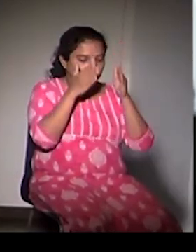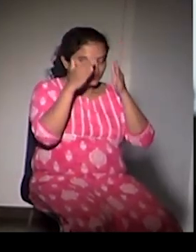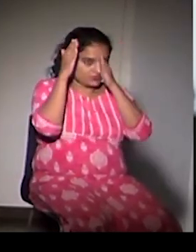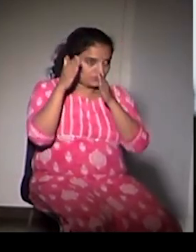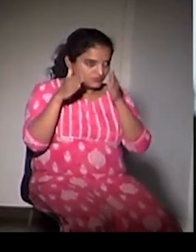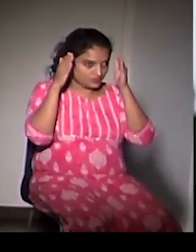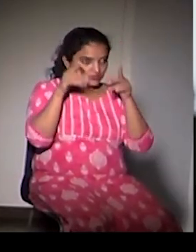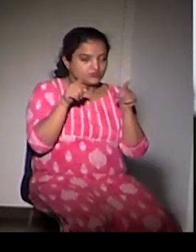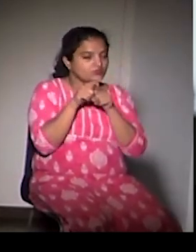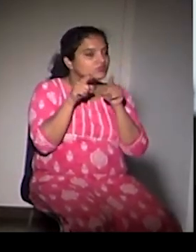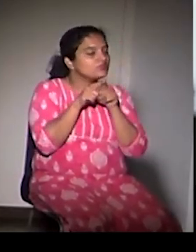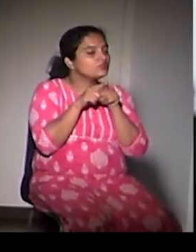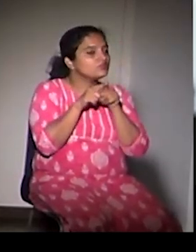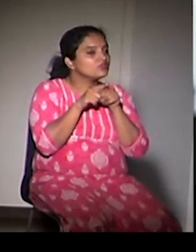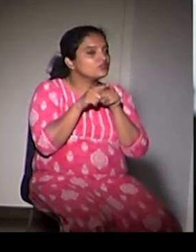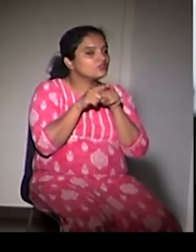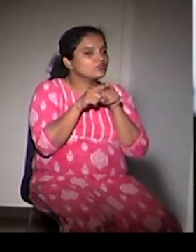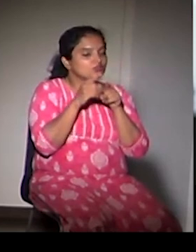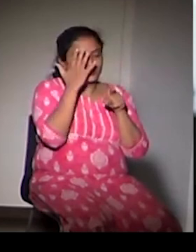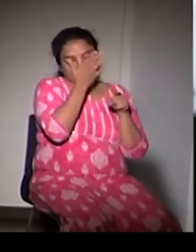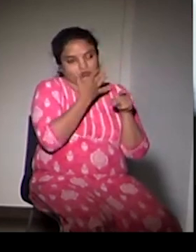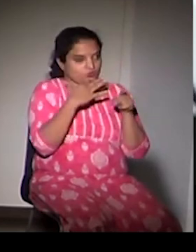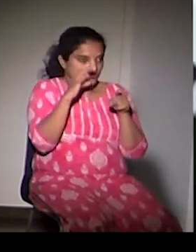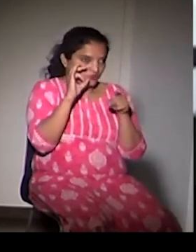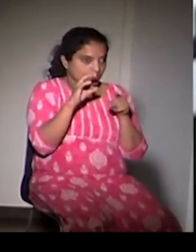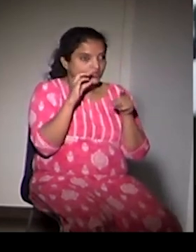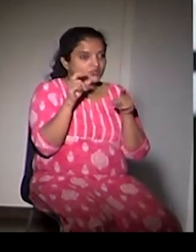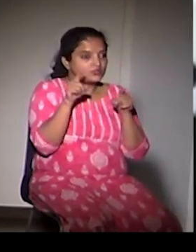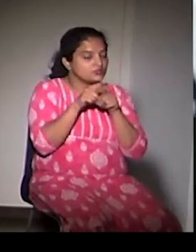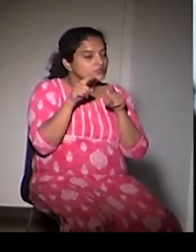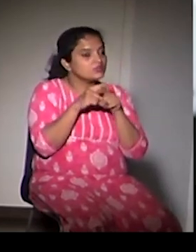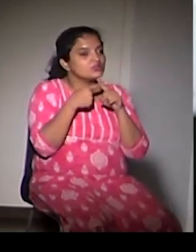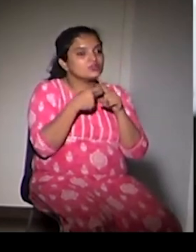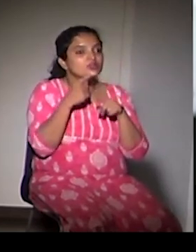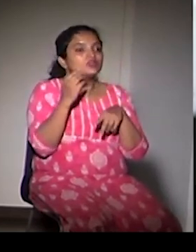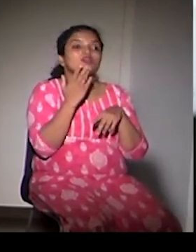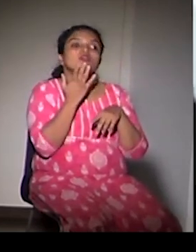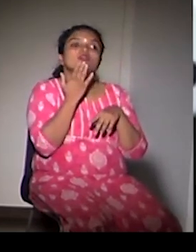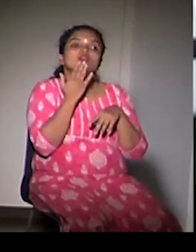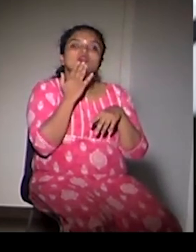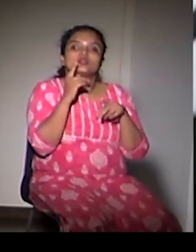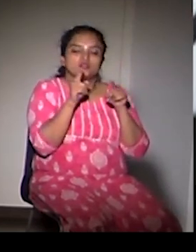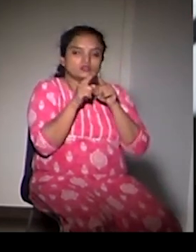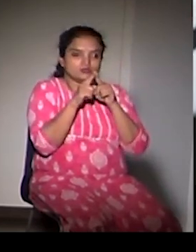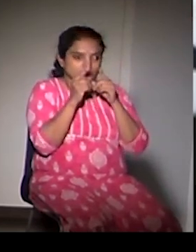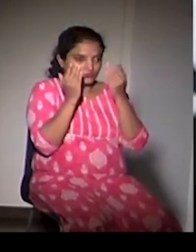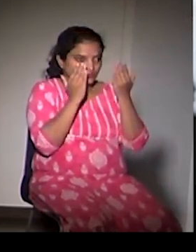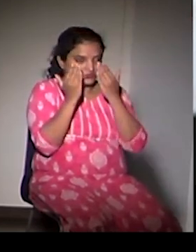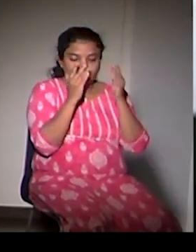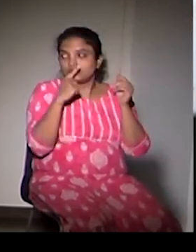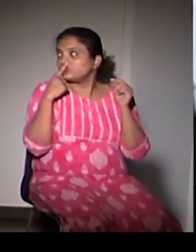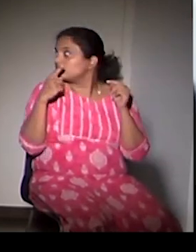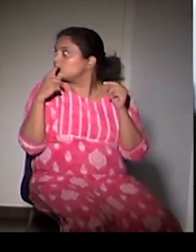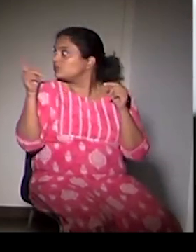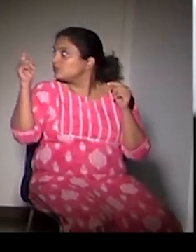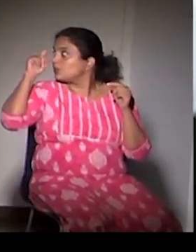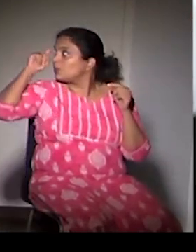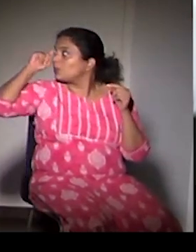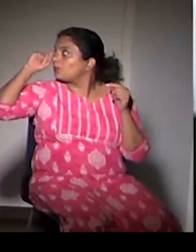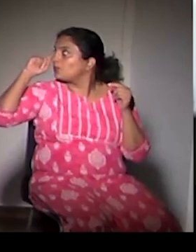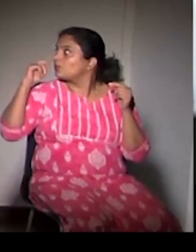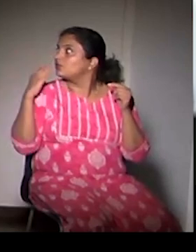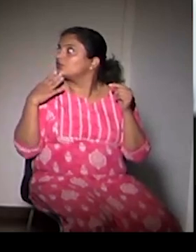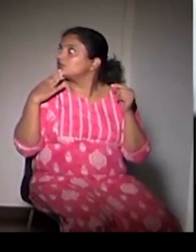it's interesting that some of the colours have weathered better than others. And you can see here the blue